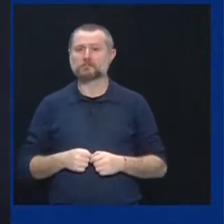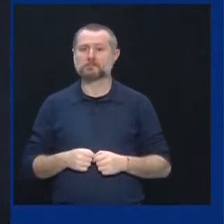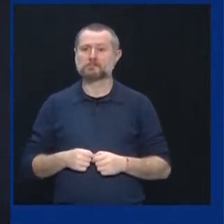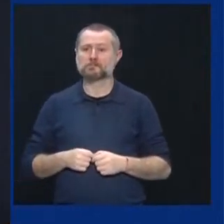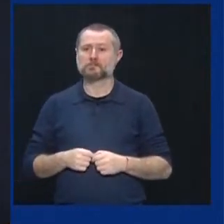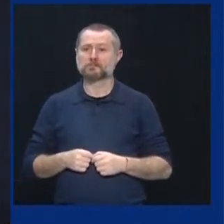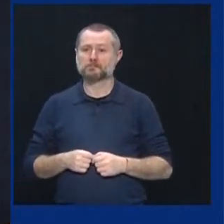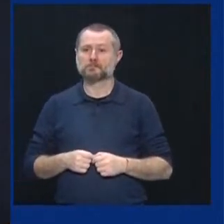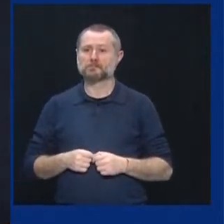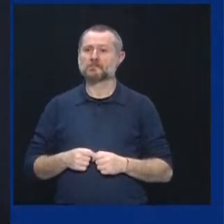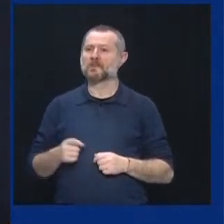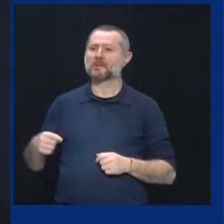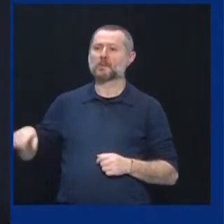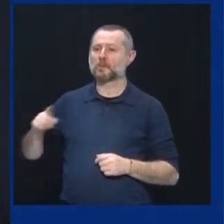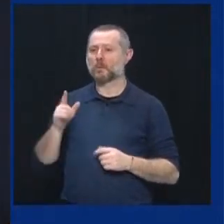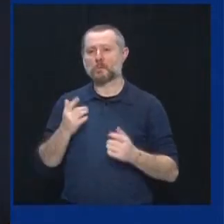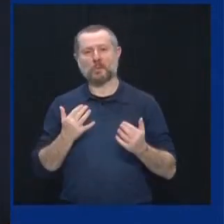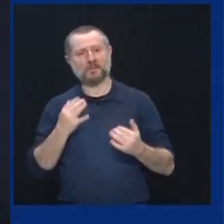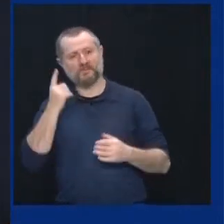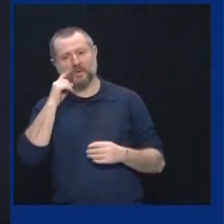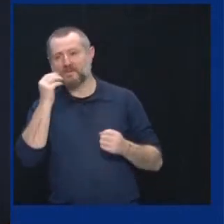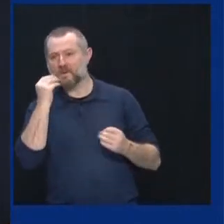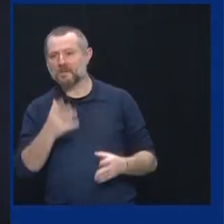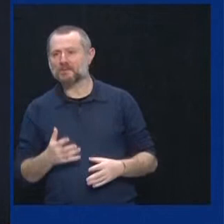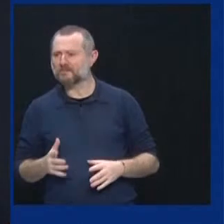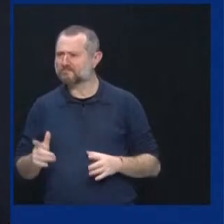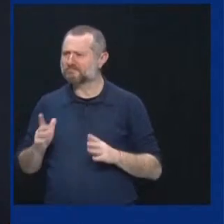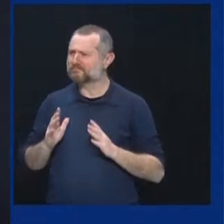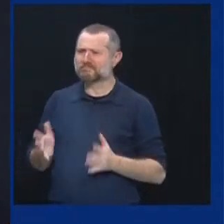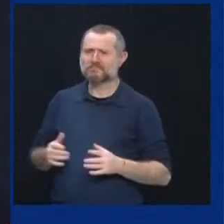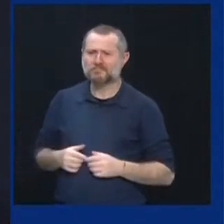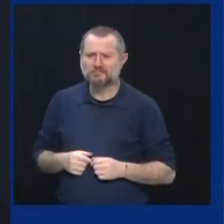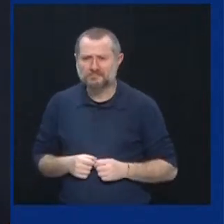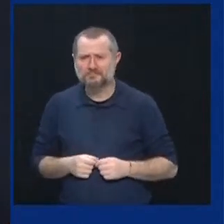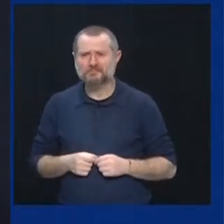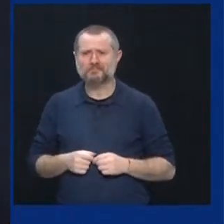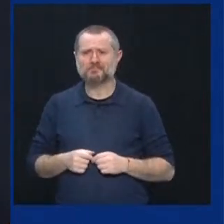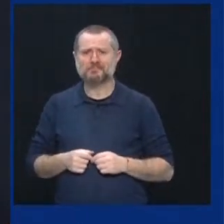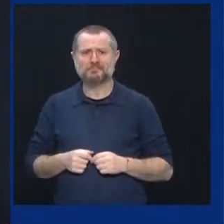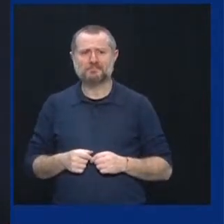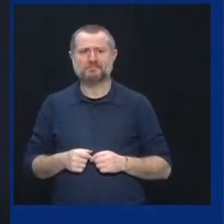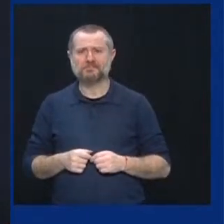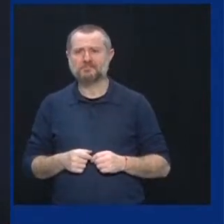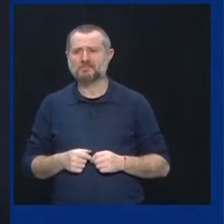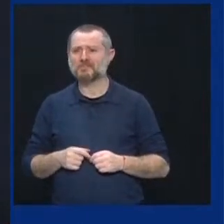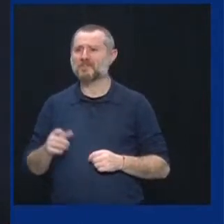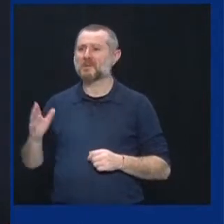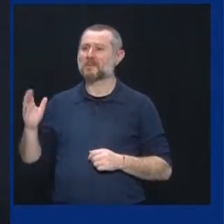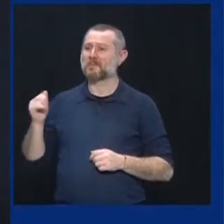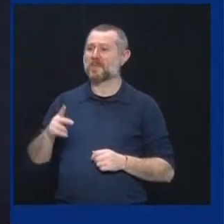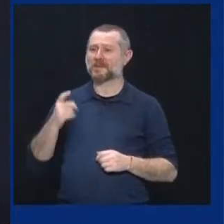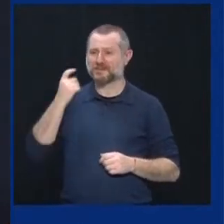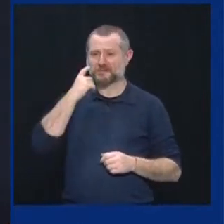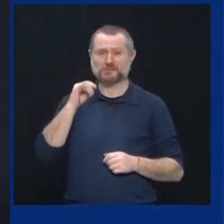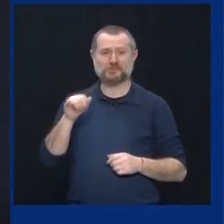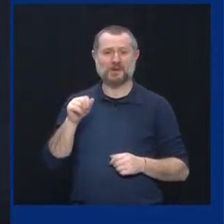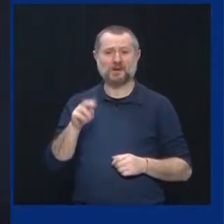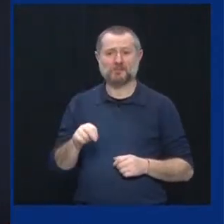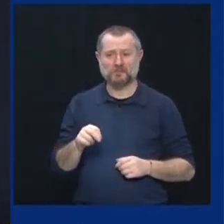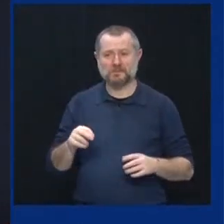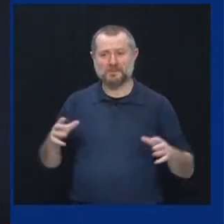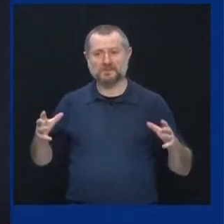so we'll pause on the information, and they come back in the legislative session in January. So I think they were